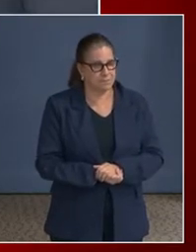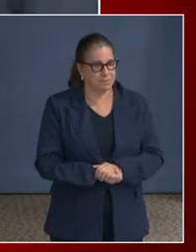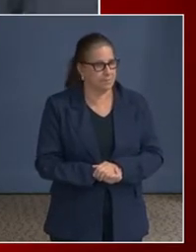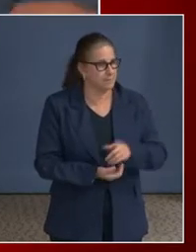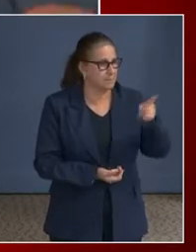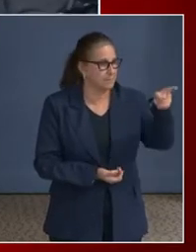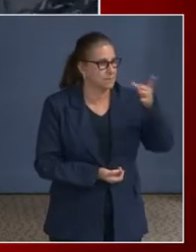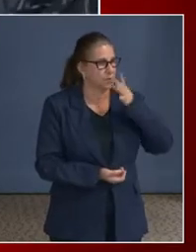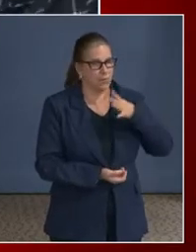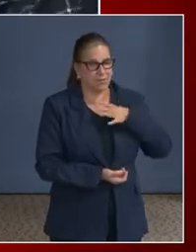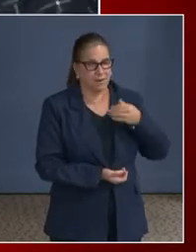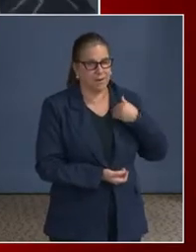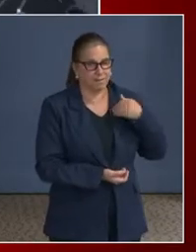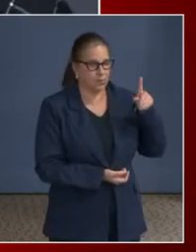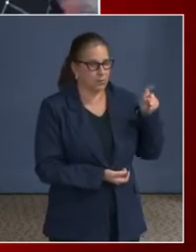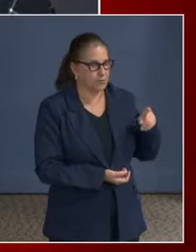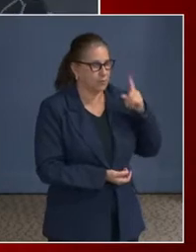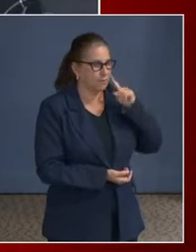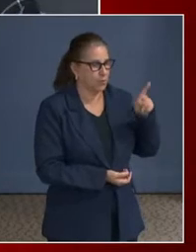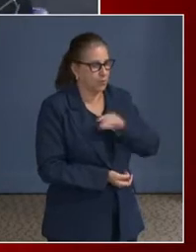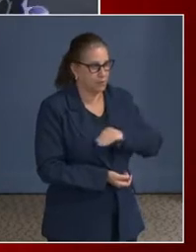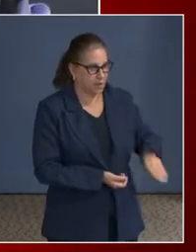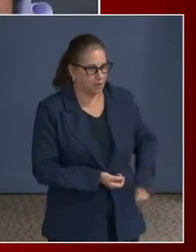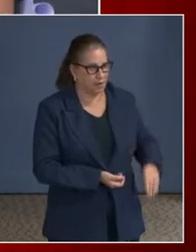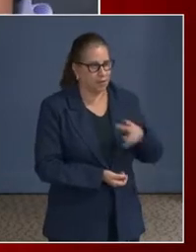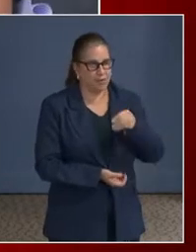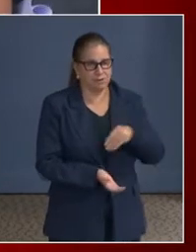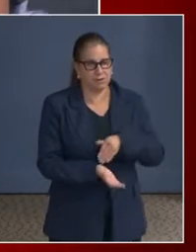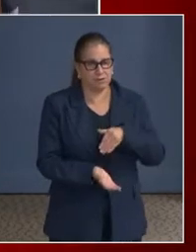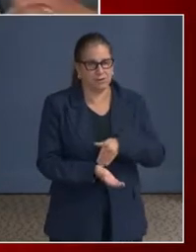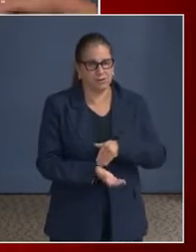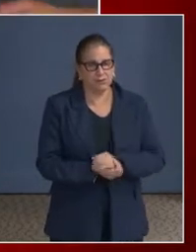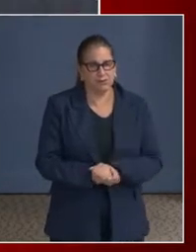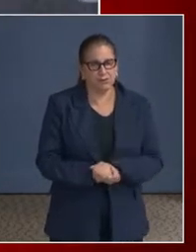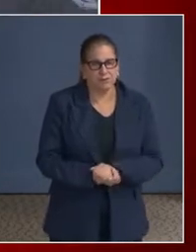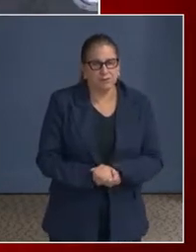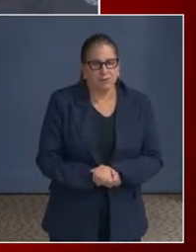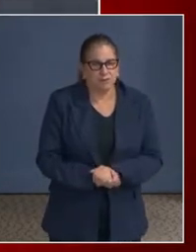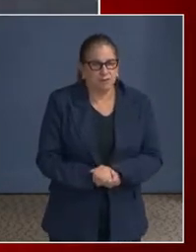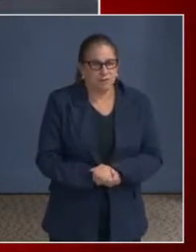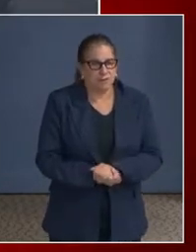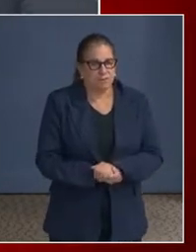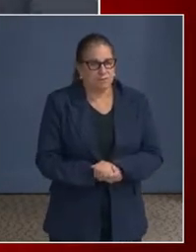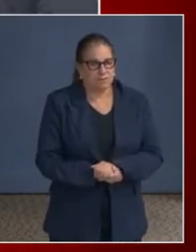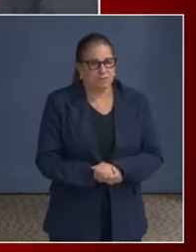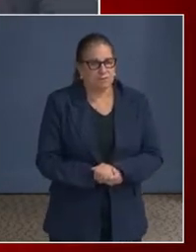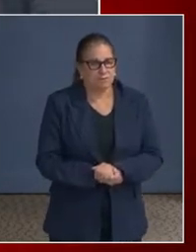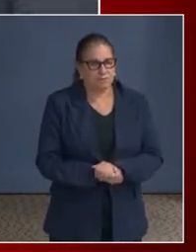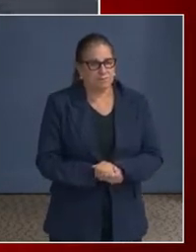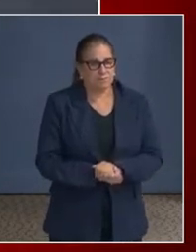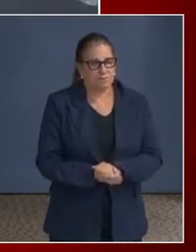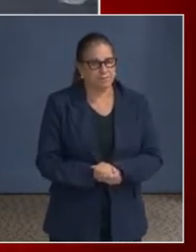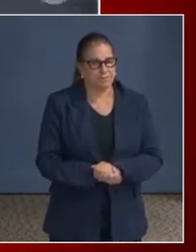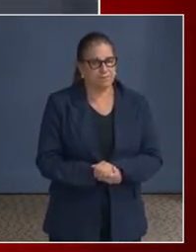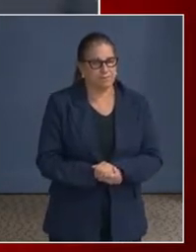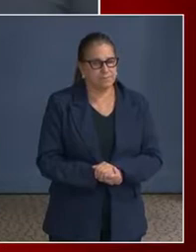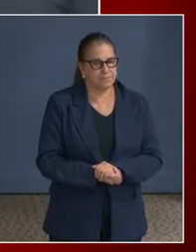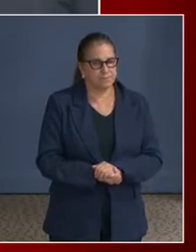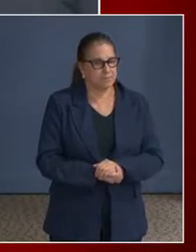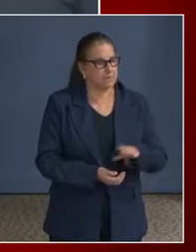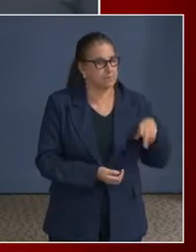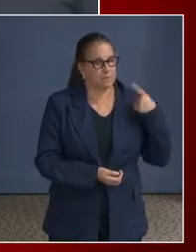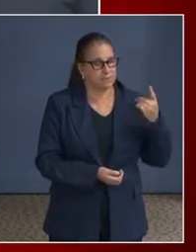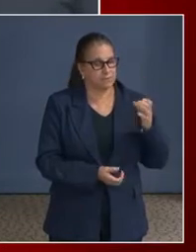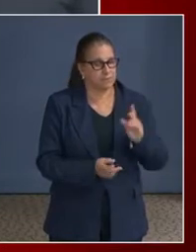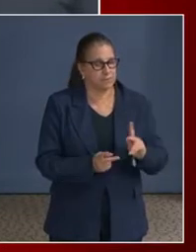on schools after. In regards to reporting that DC did not meet the 14-day metric before moving to phase